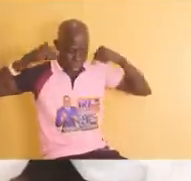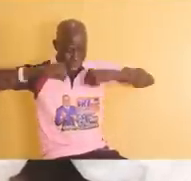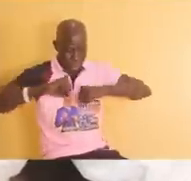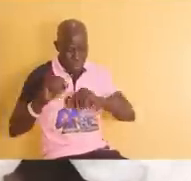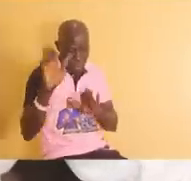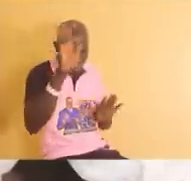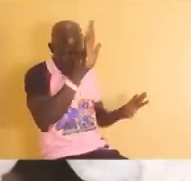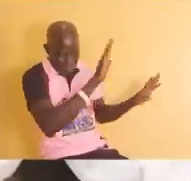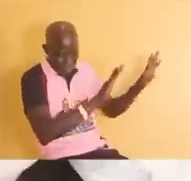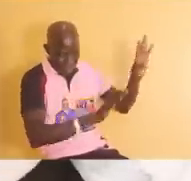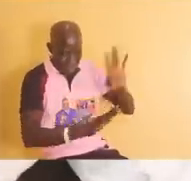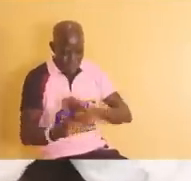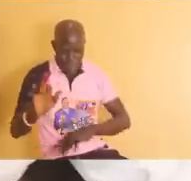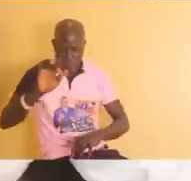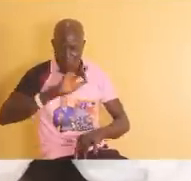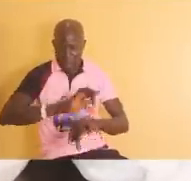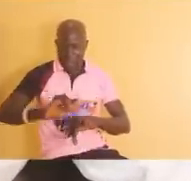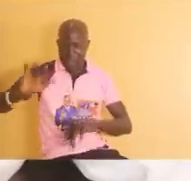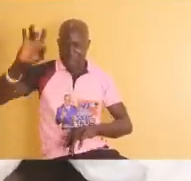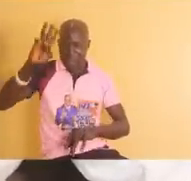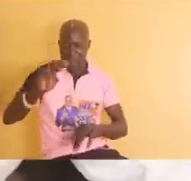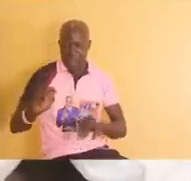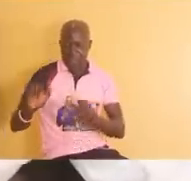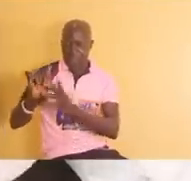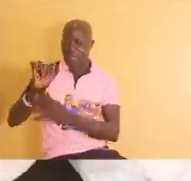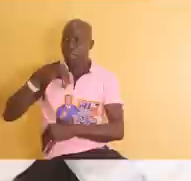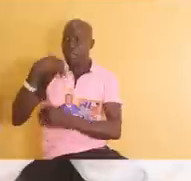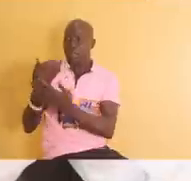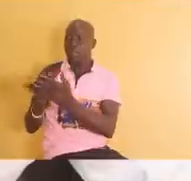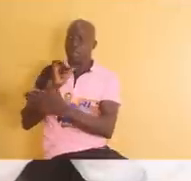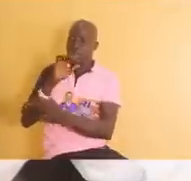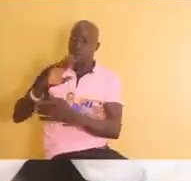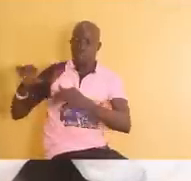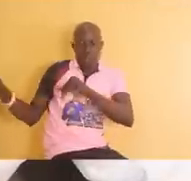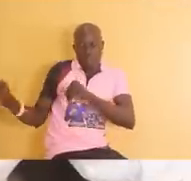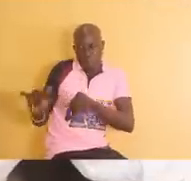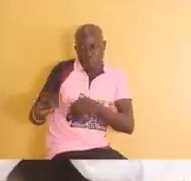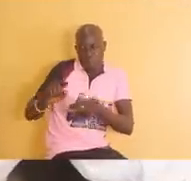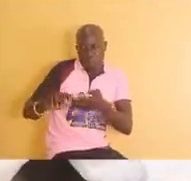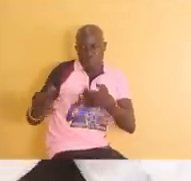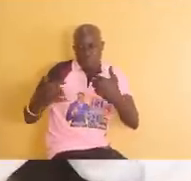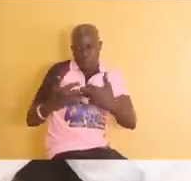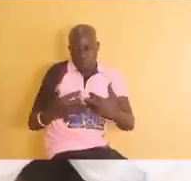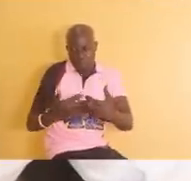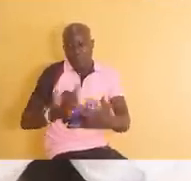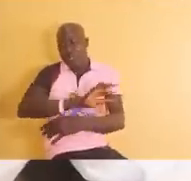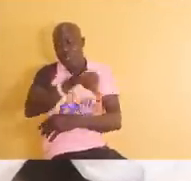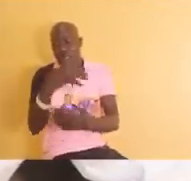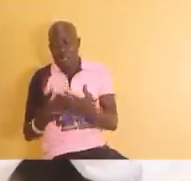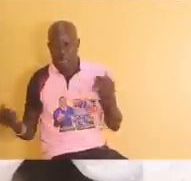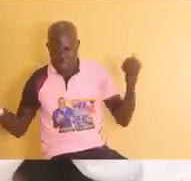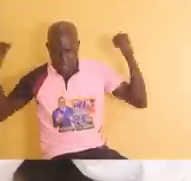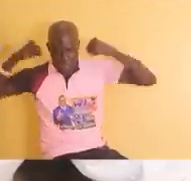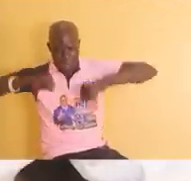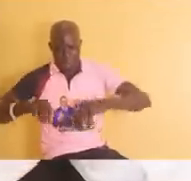of groaning. As of busy. Garment of death. As of what the bed. Garment of don't be so with me. As of a fight. Garment of lack.